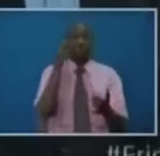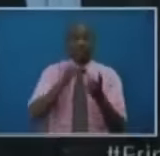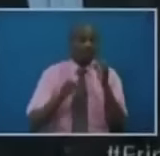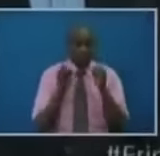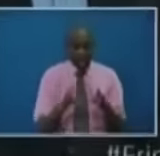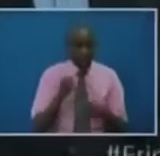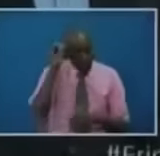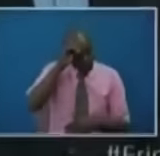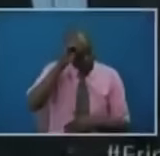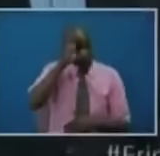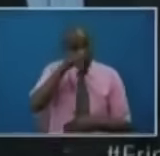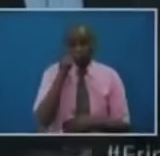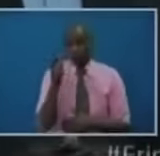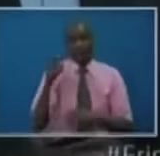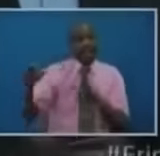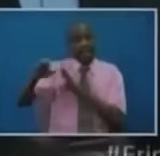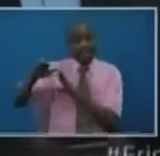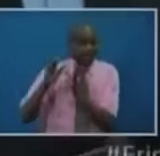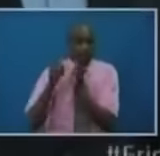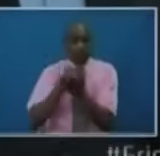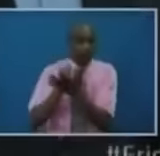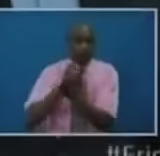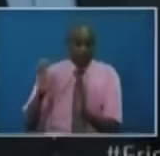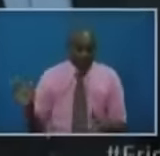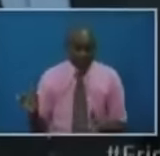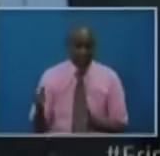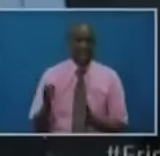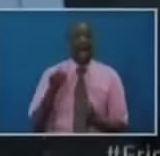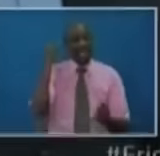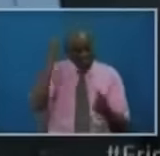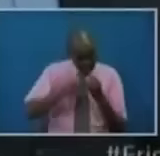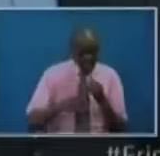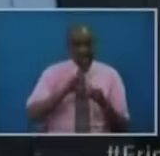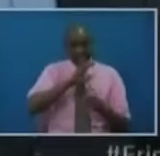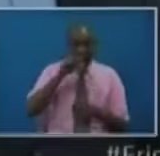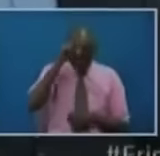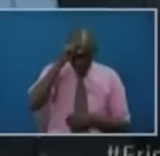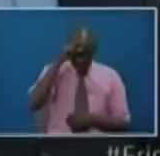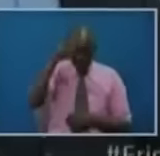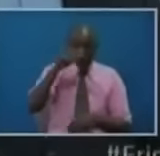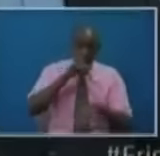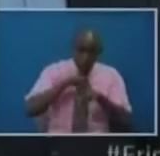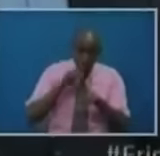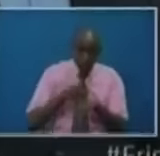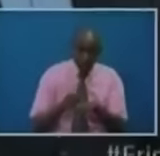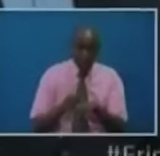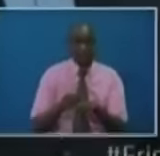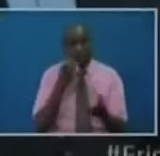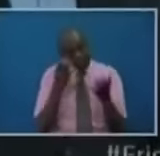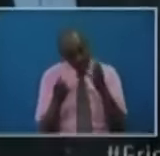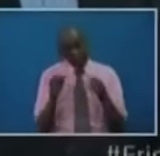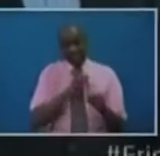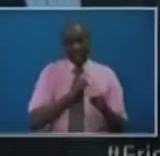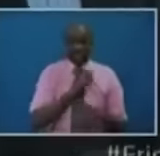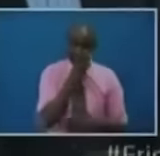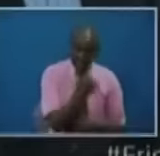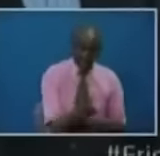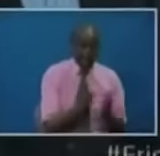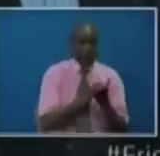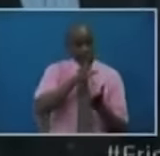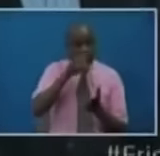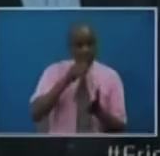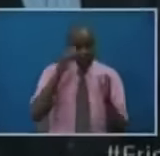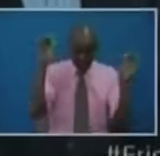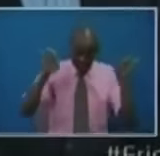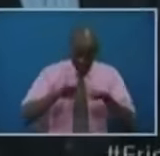are opinions from one side of the audit. And until the county governments are called, either in the Senate or in the County